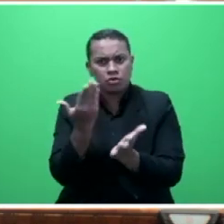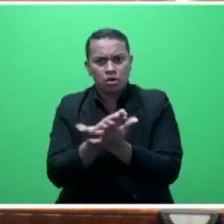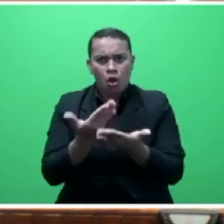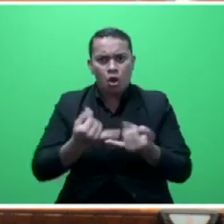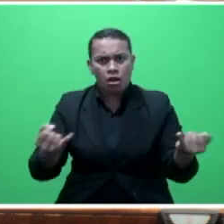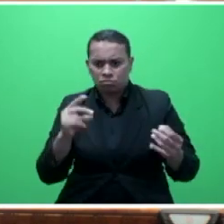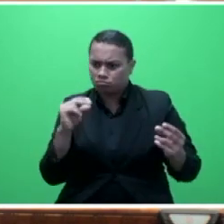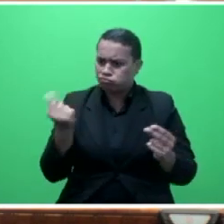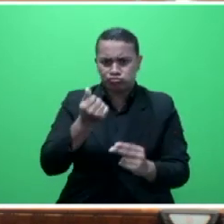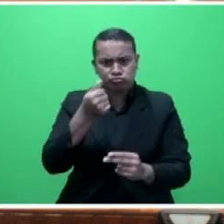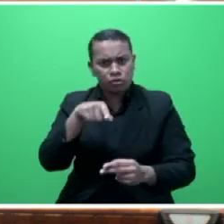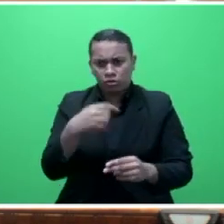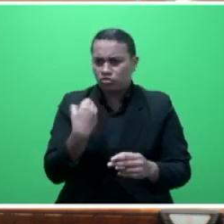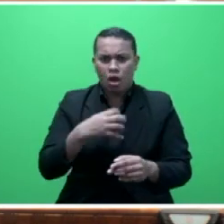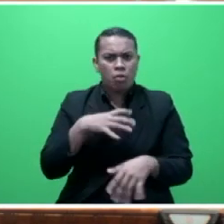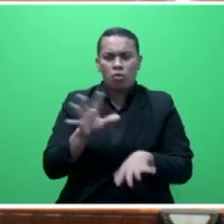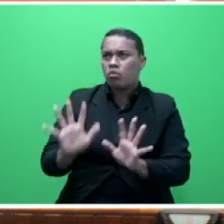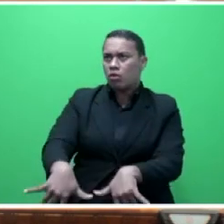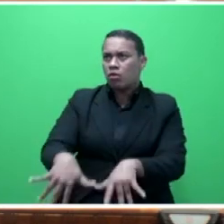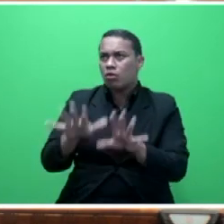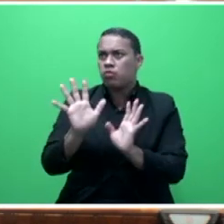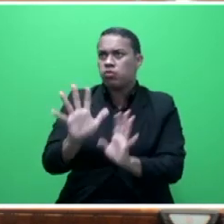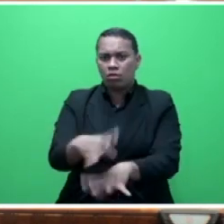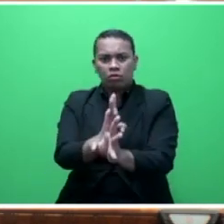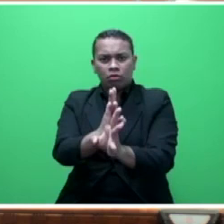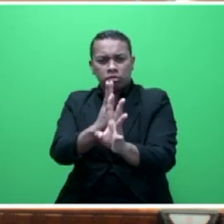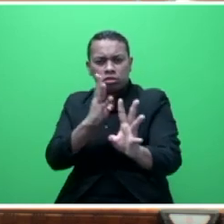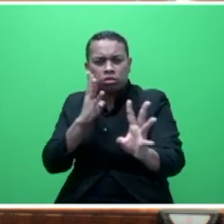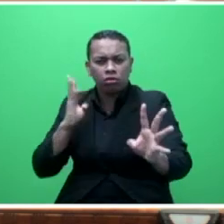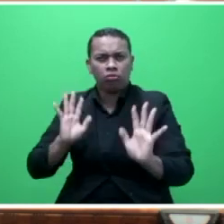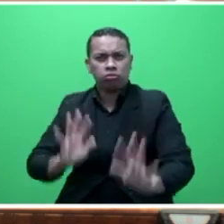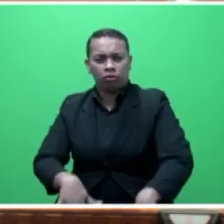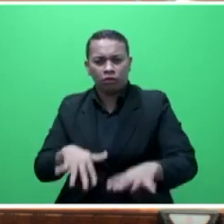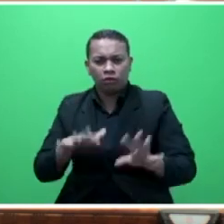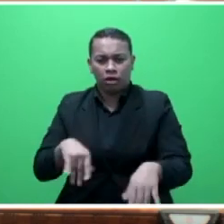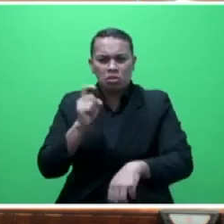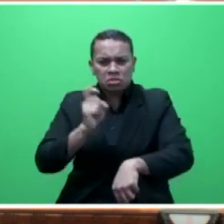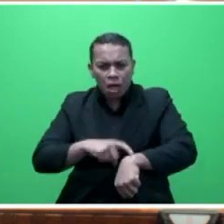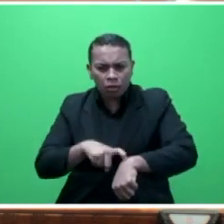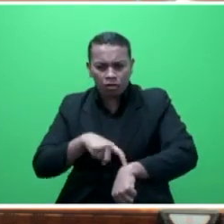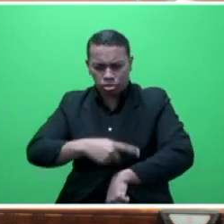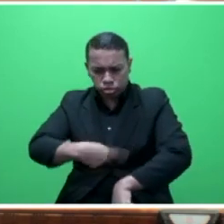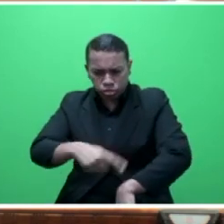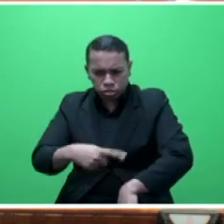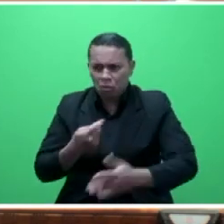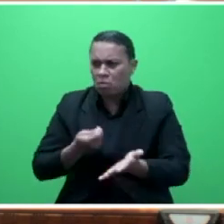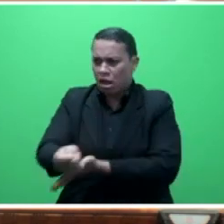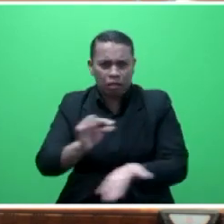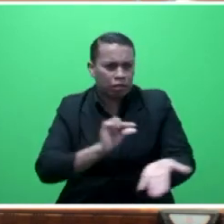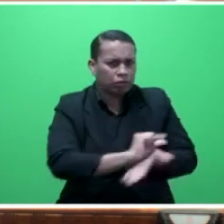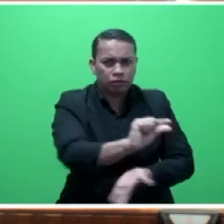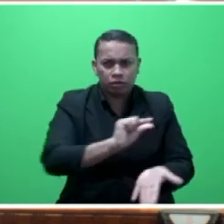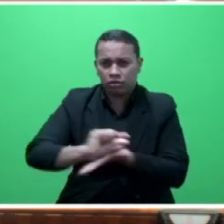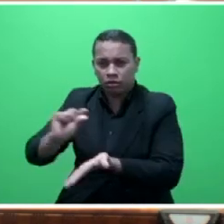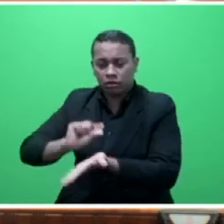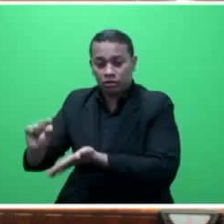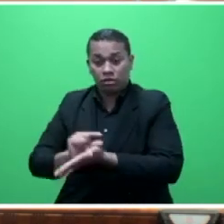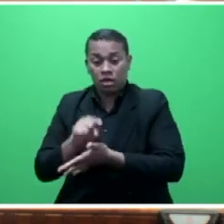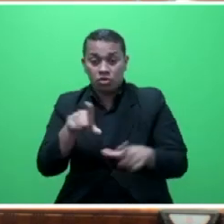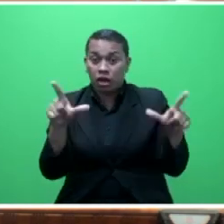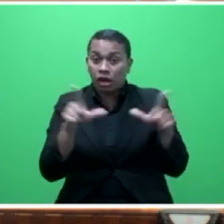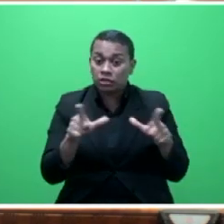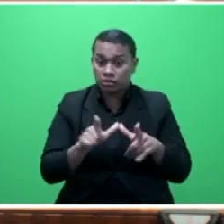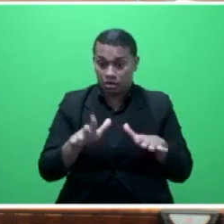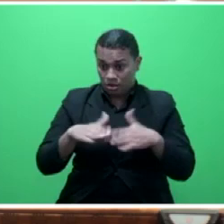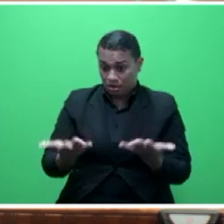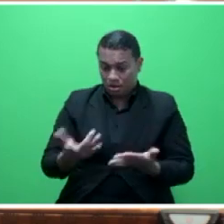no longer a need to fork out the money or the time it takes to obtain a business license. Now there's some guidance around this,